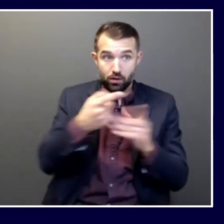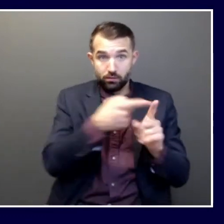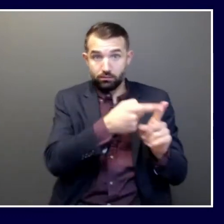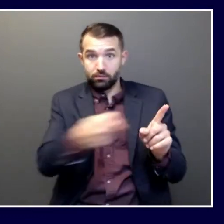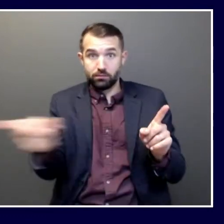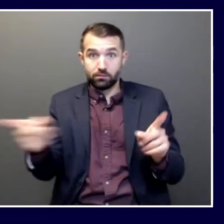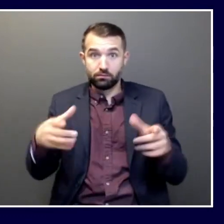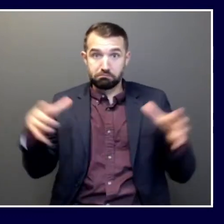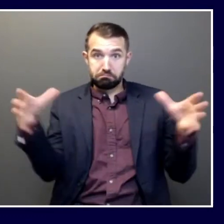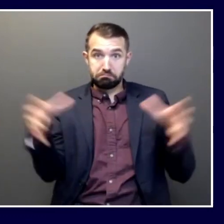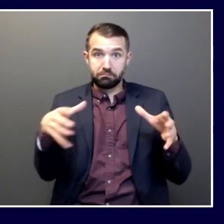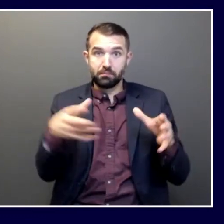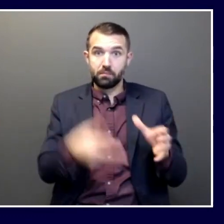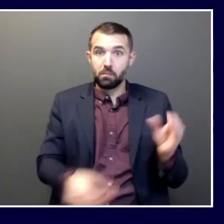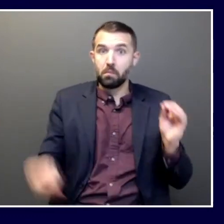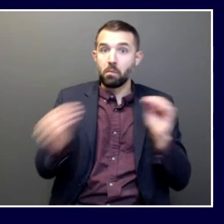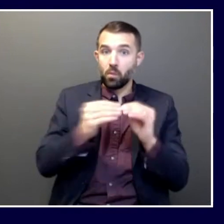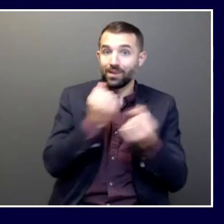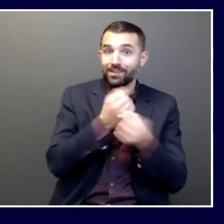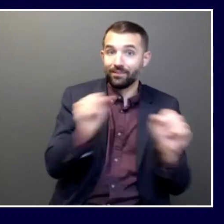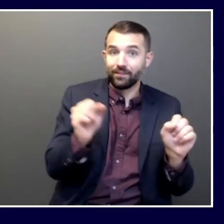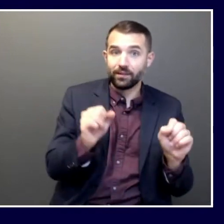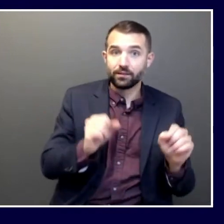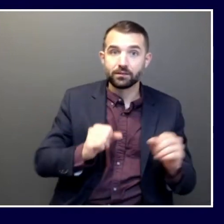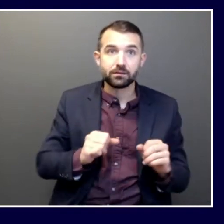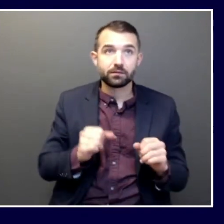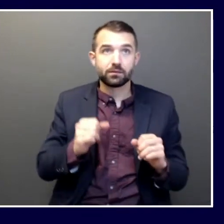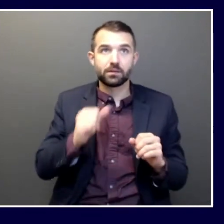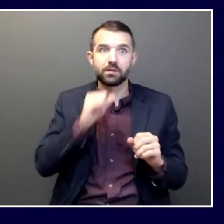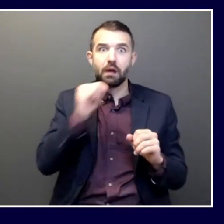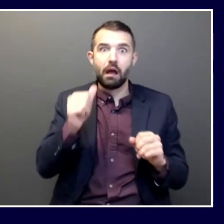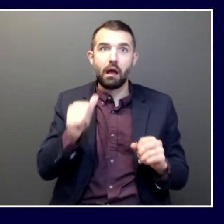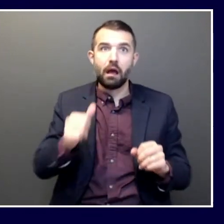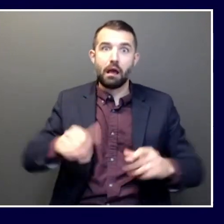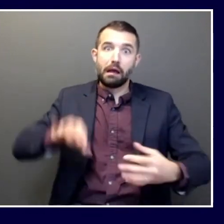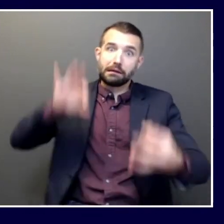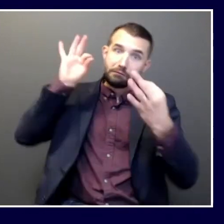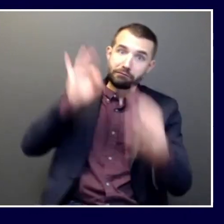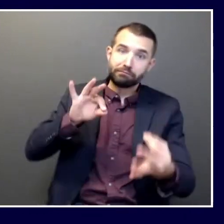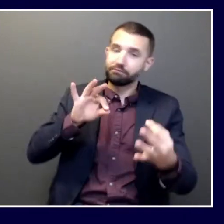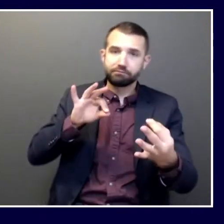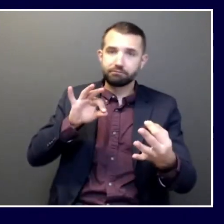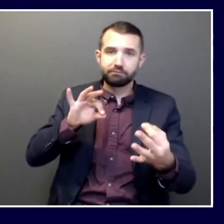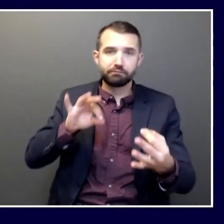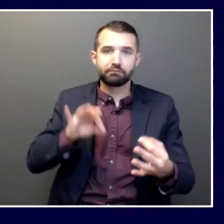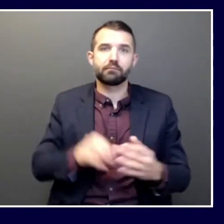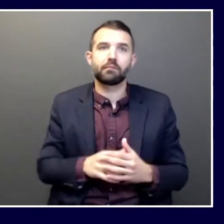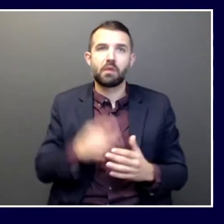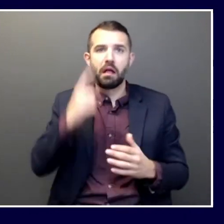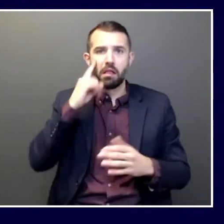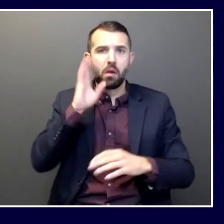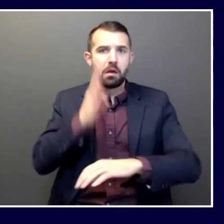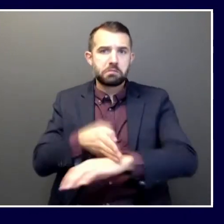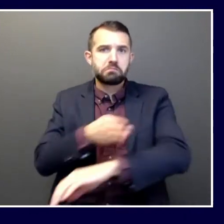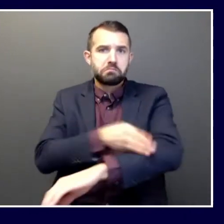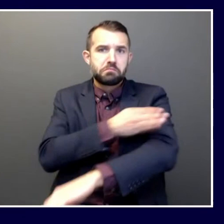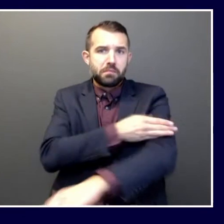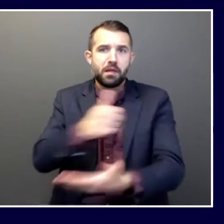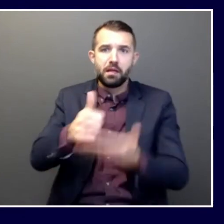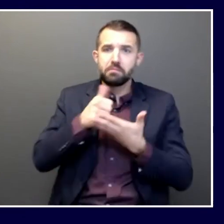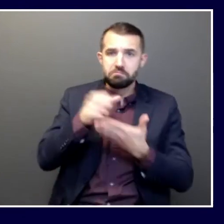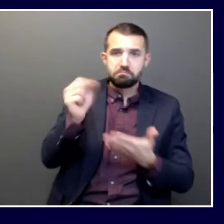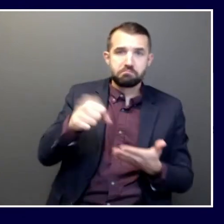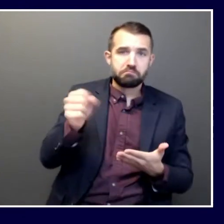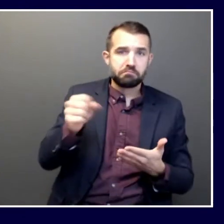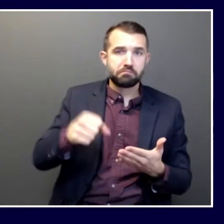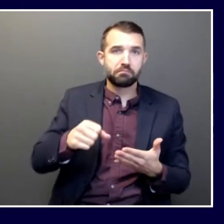much safer? It's not easy to calculate. The clinical trials that look at these things really go off of what do we know the